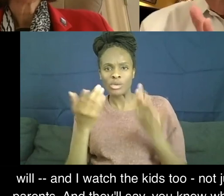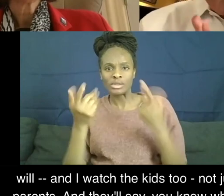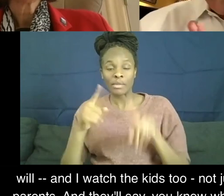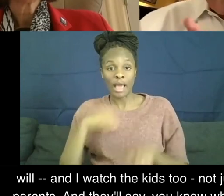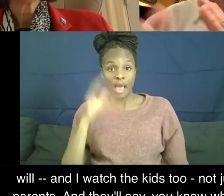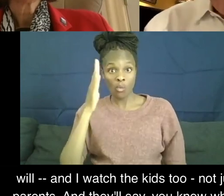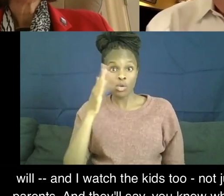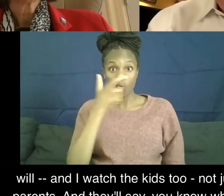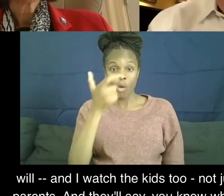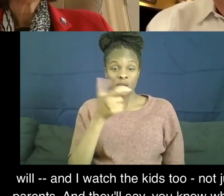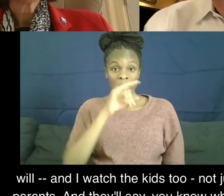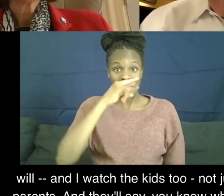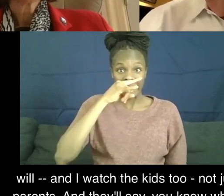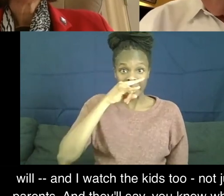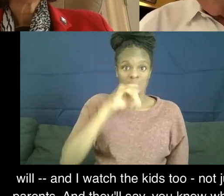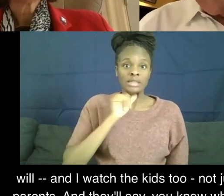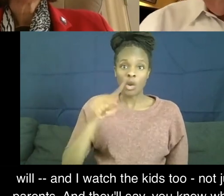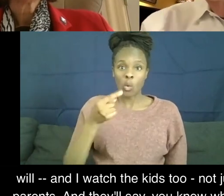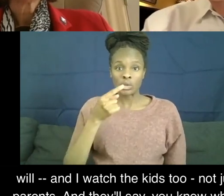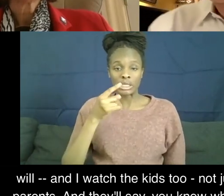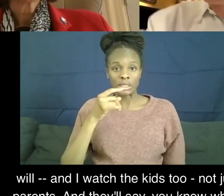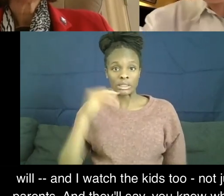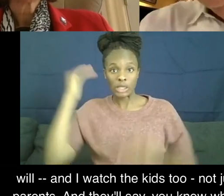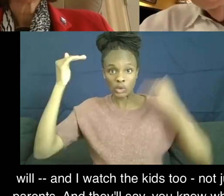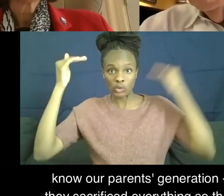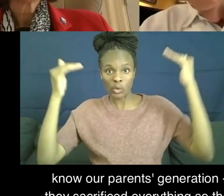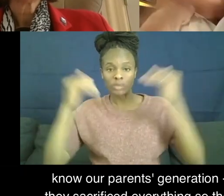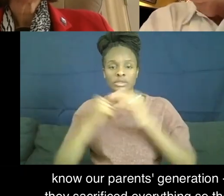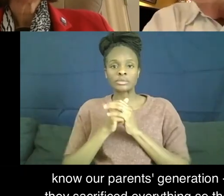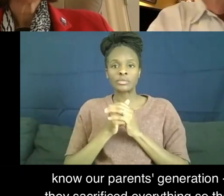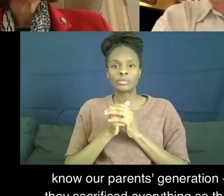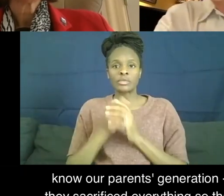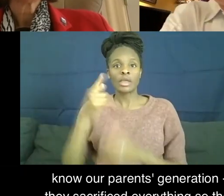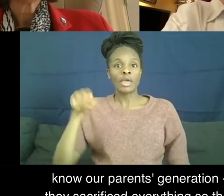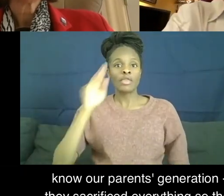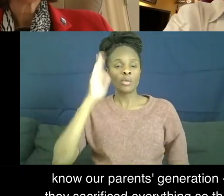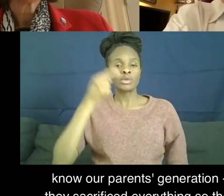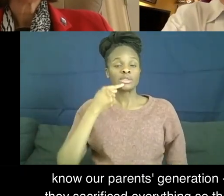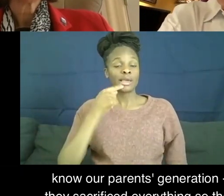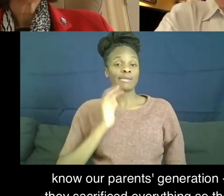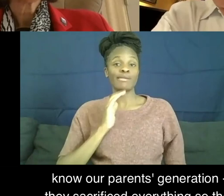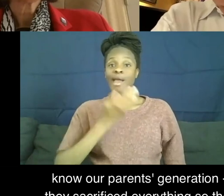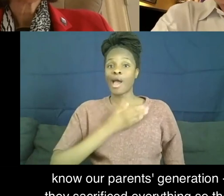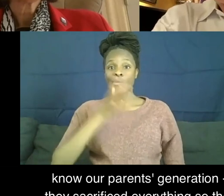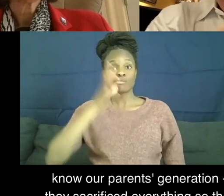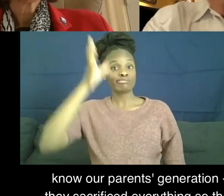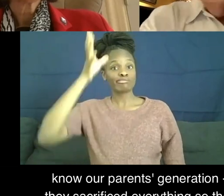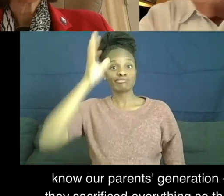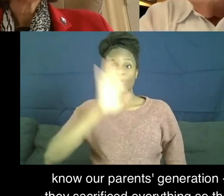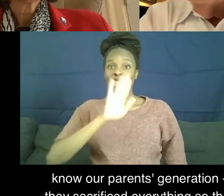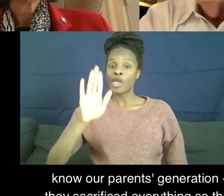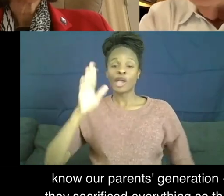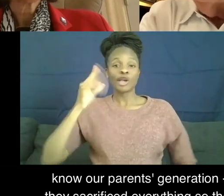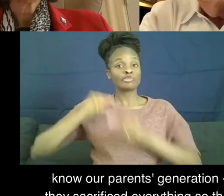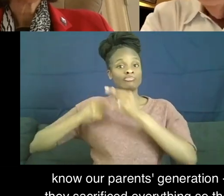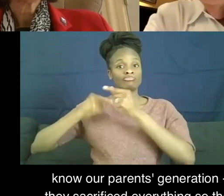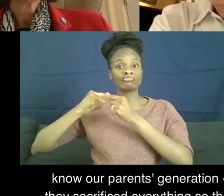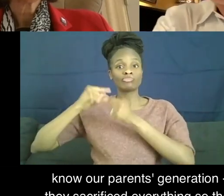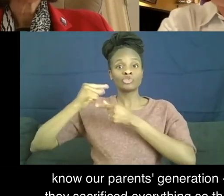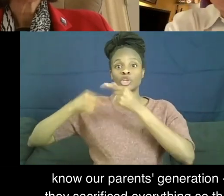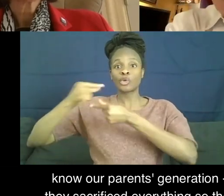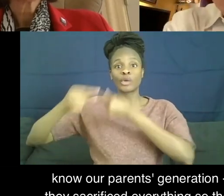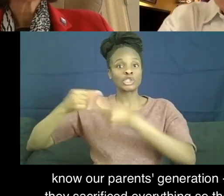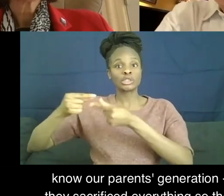too, not just the older, and they'll say, you know what, you know, our parents' generation, they accept, you know, they sacrifice